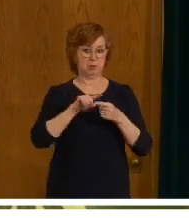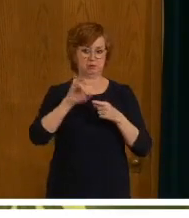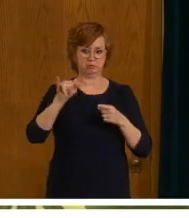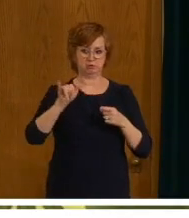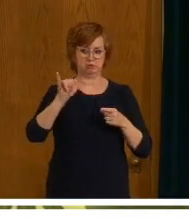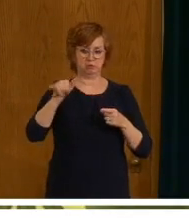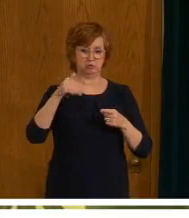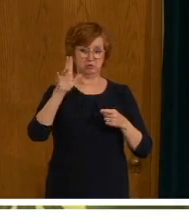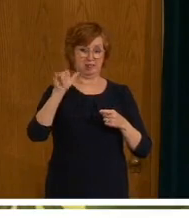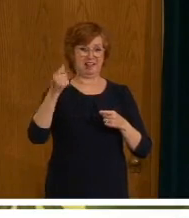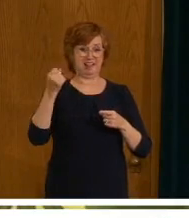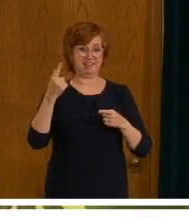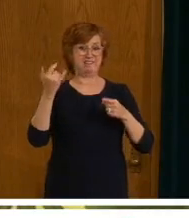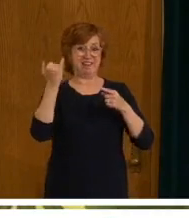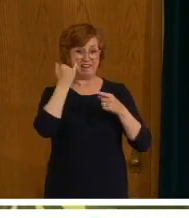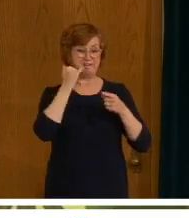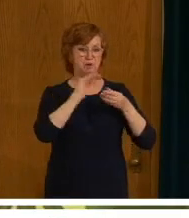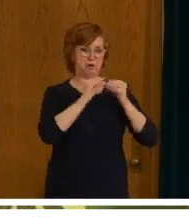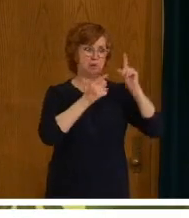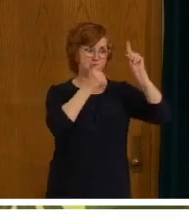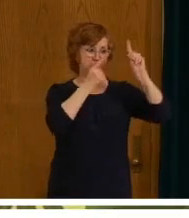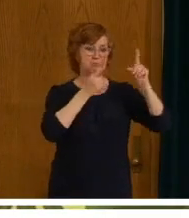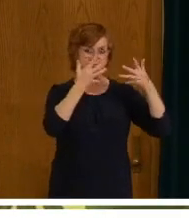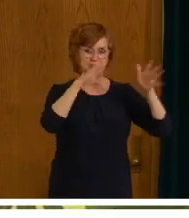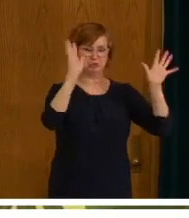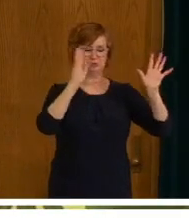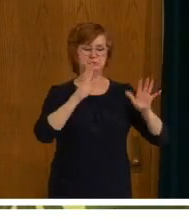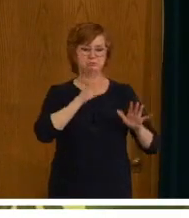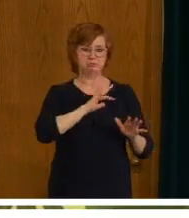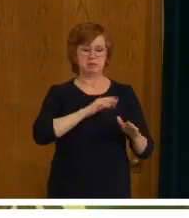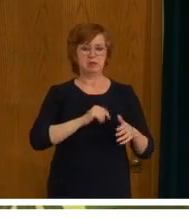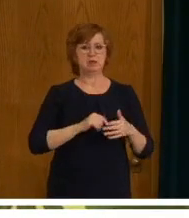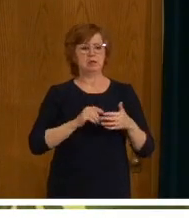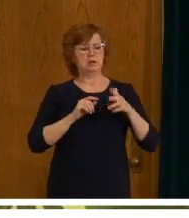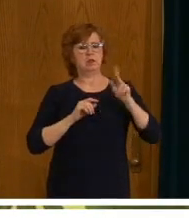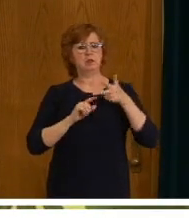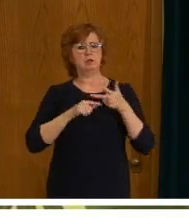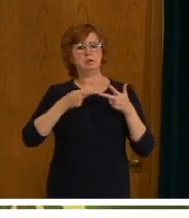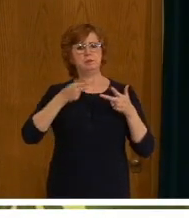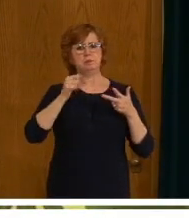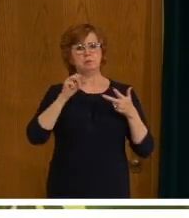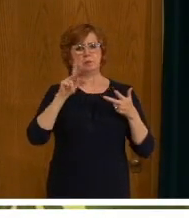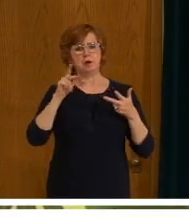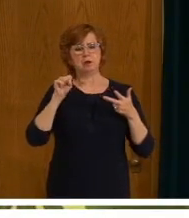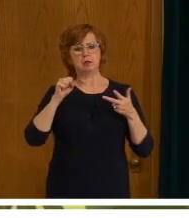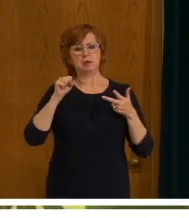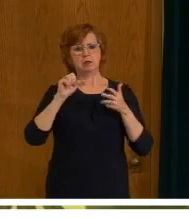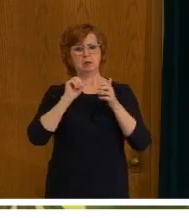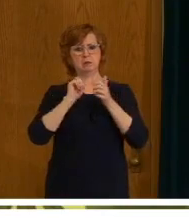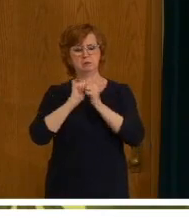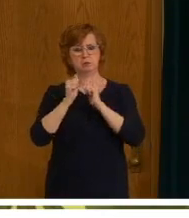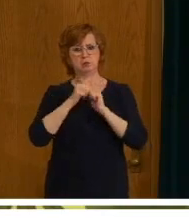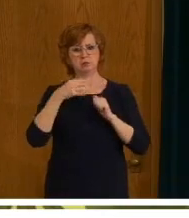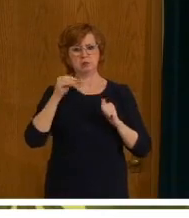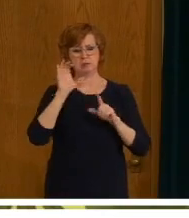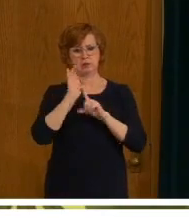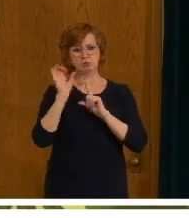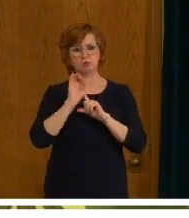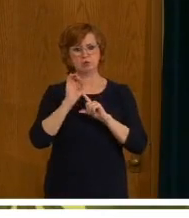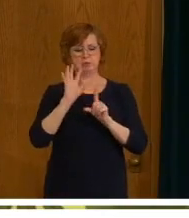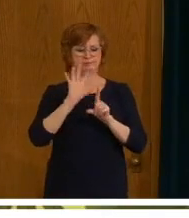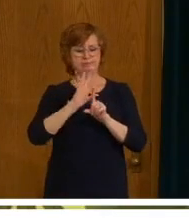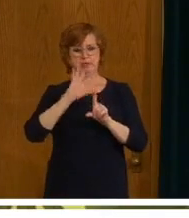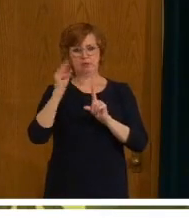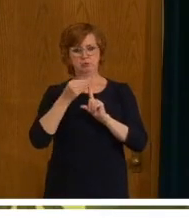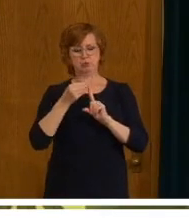the 11th if we hit those metrics. I know the Minister of Parks, Culture and Sport has also been in touch with